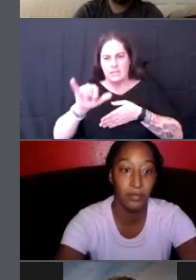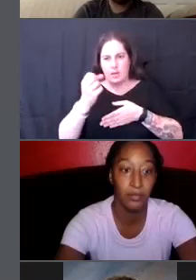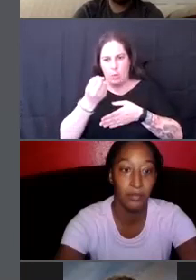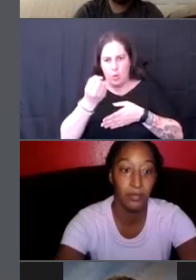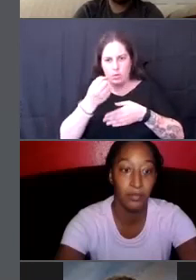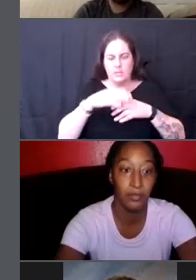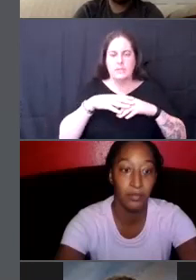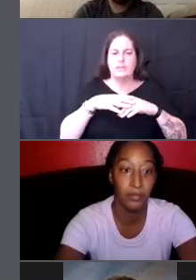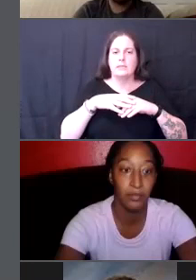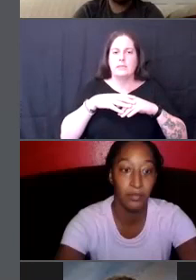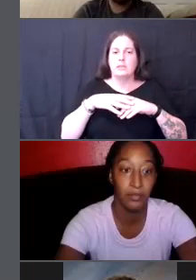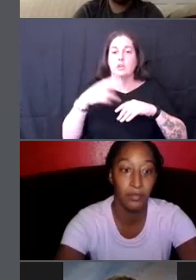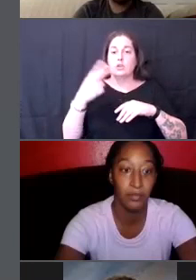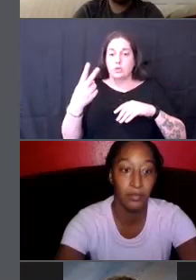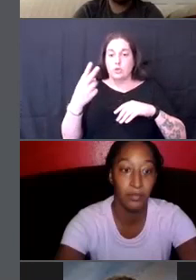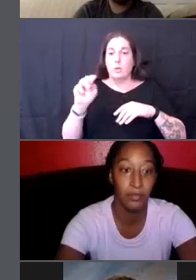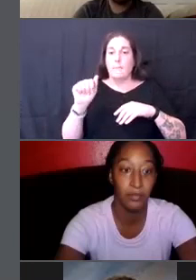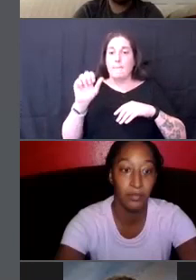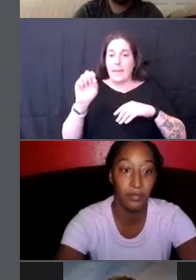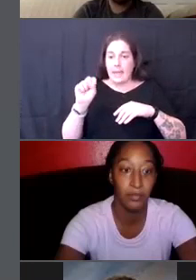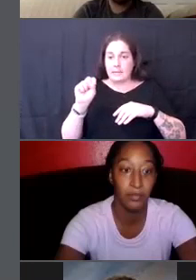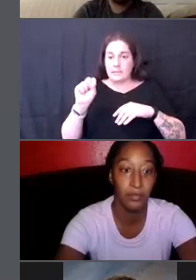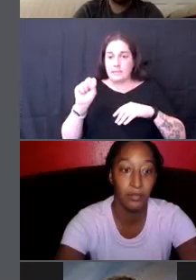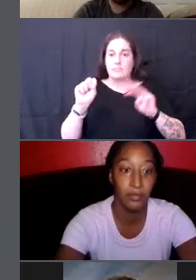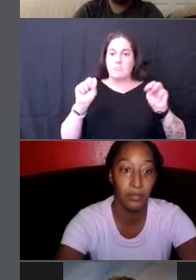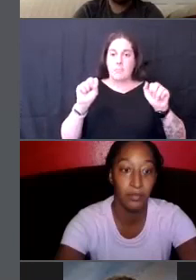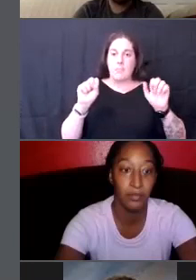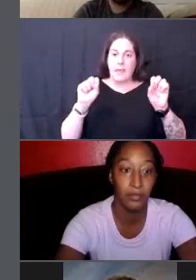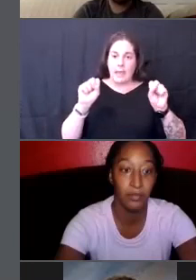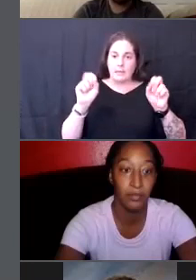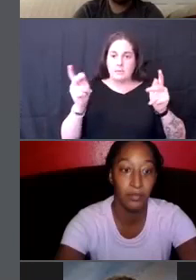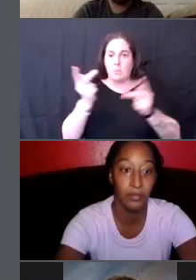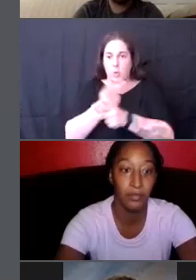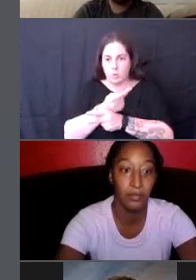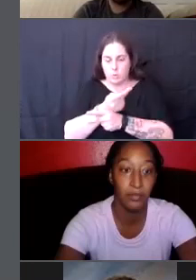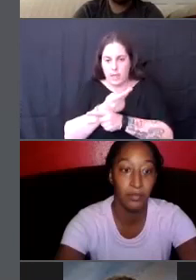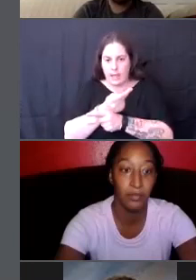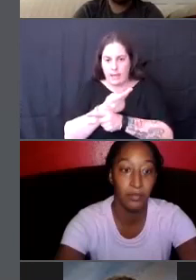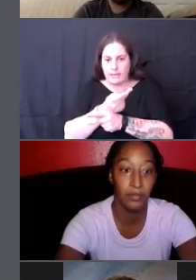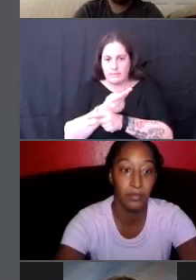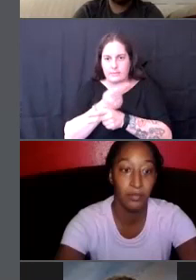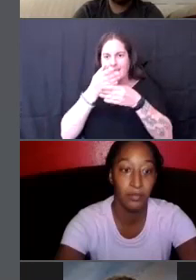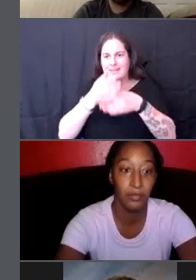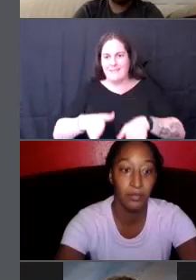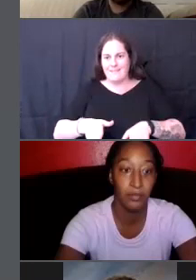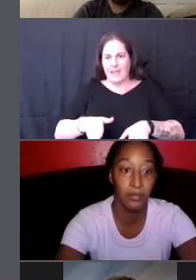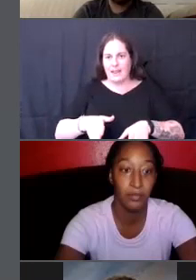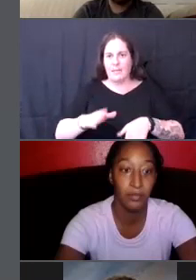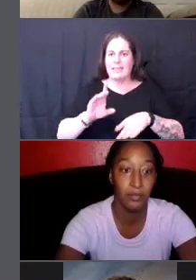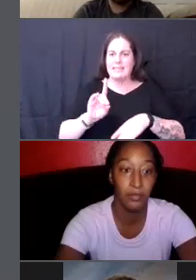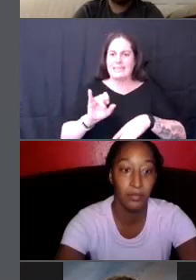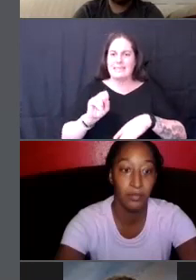And then you take the two masses and you multiply them, and you divide by the distance between them squared.